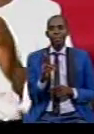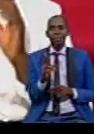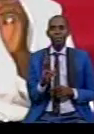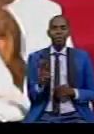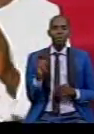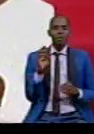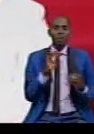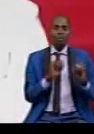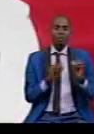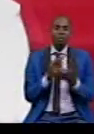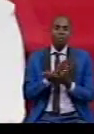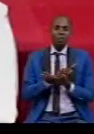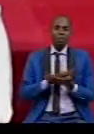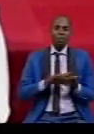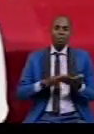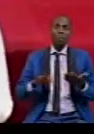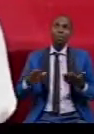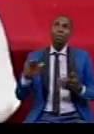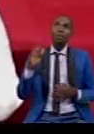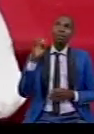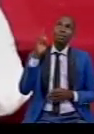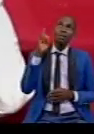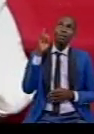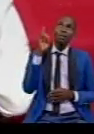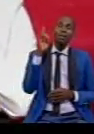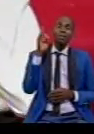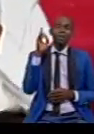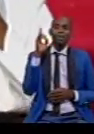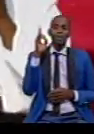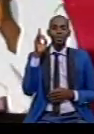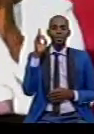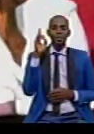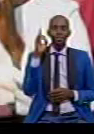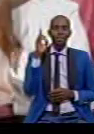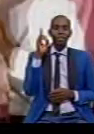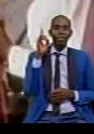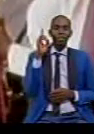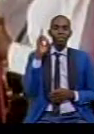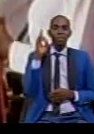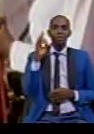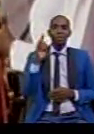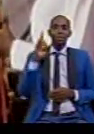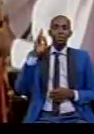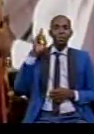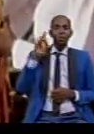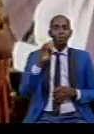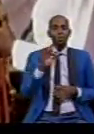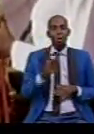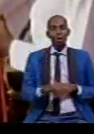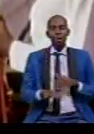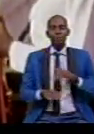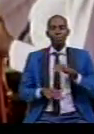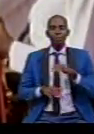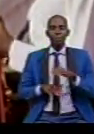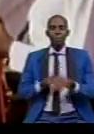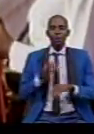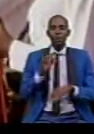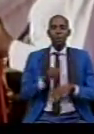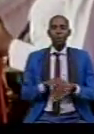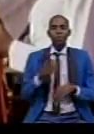Authorization to go forth and be productive in his name.